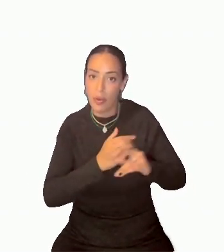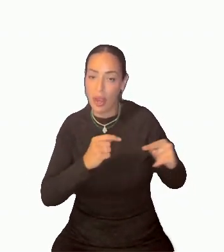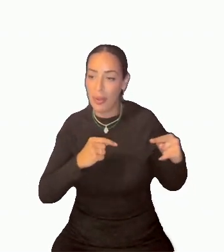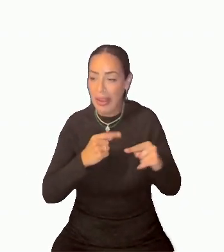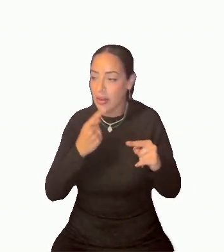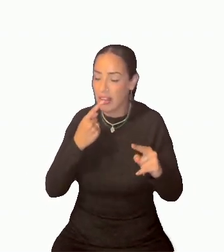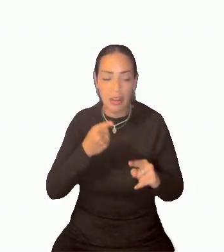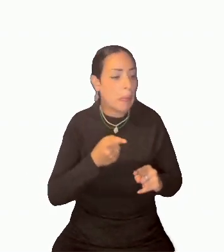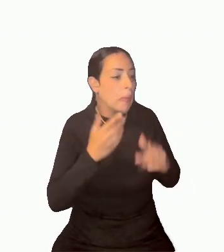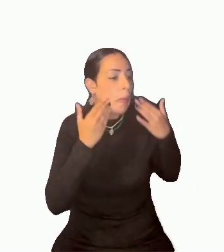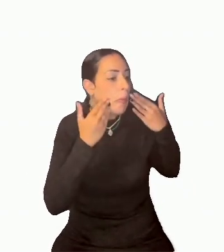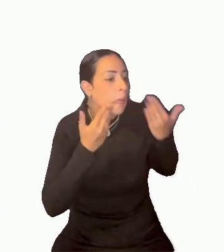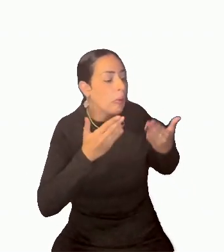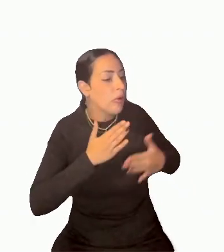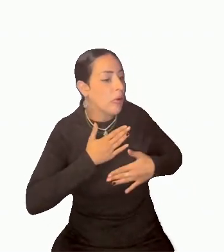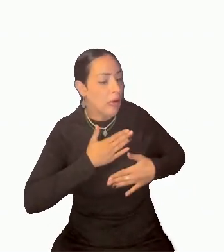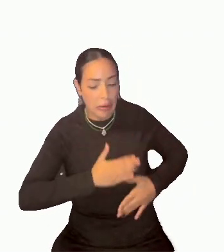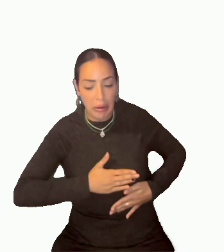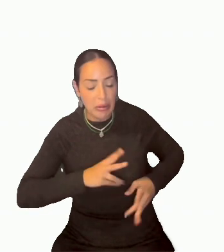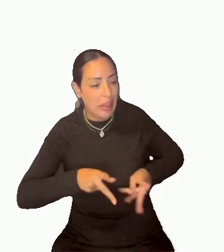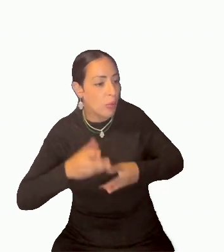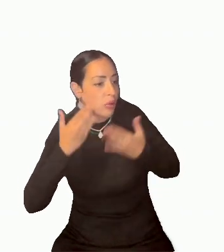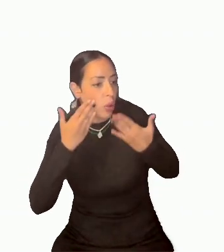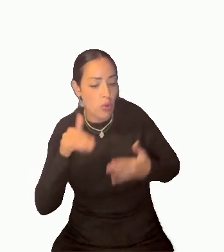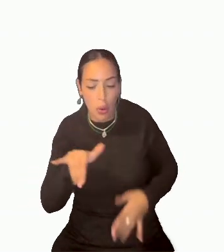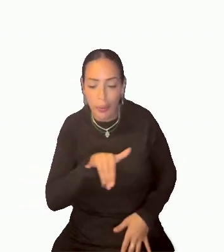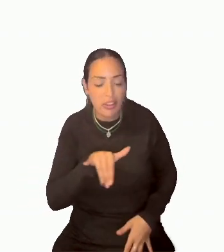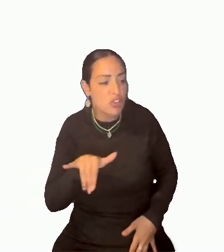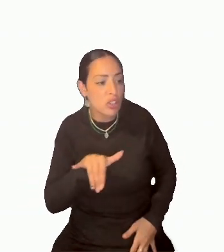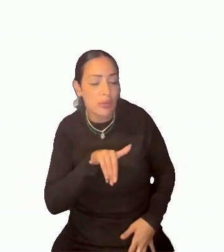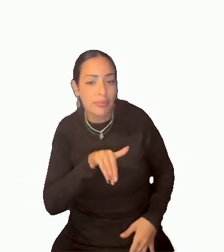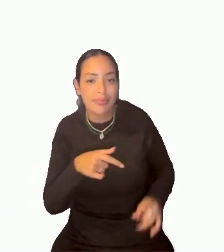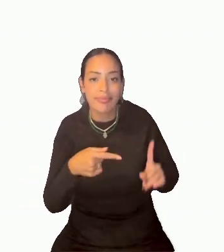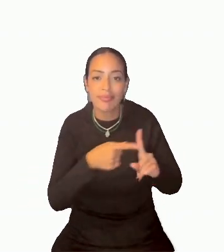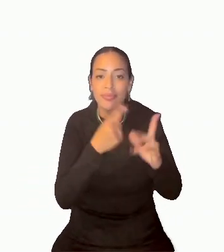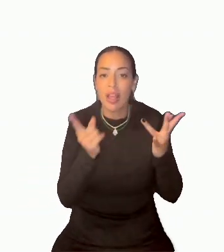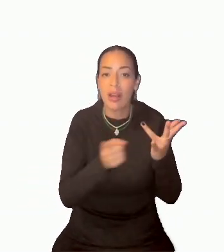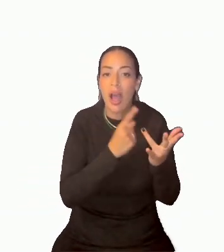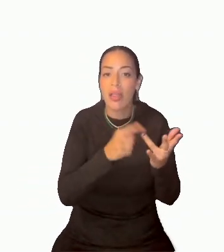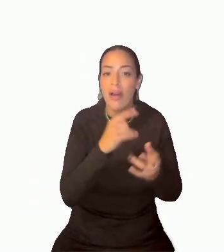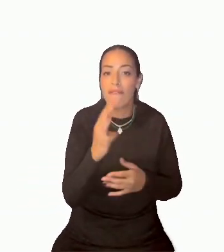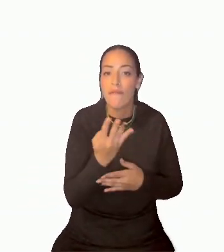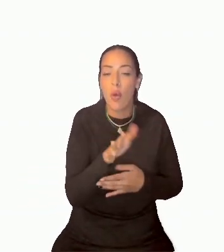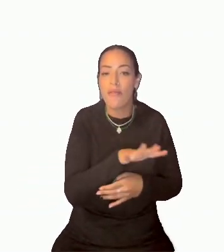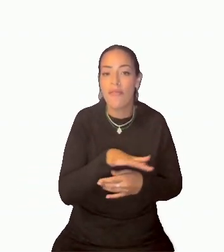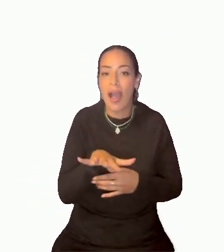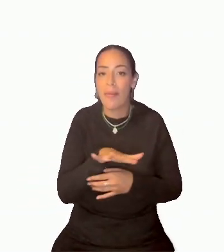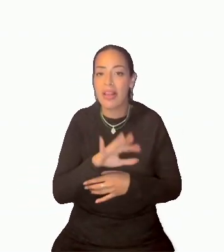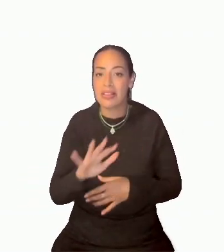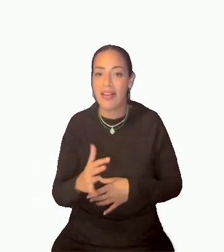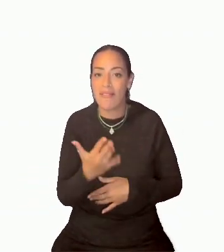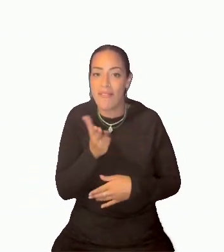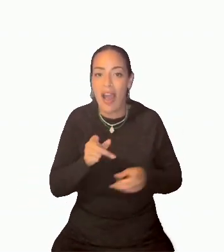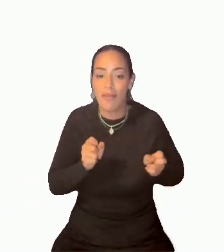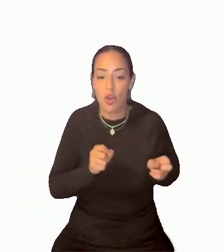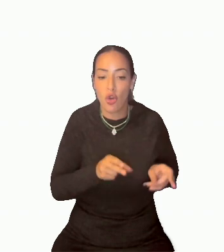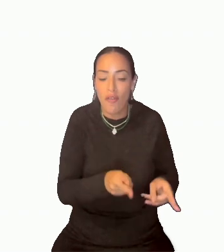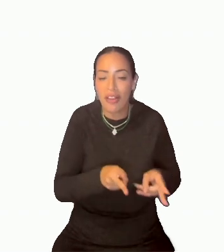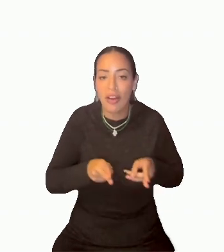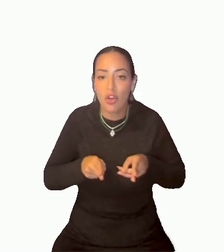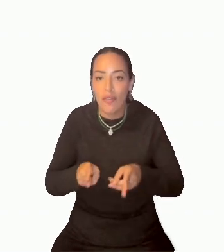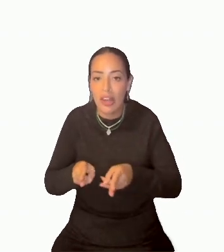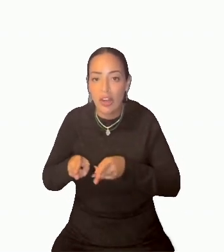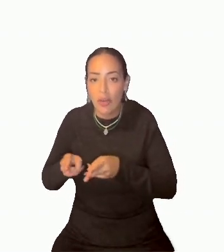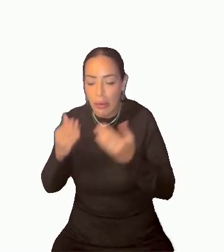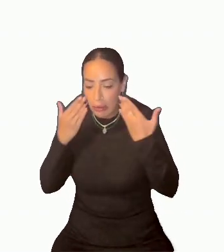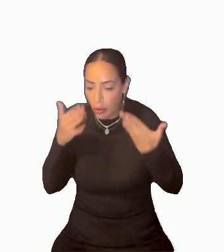did not know which coffin was which. Instead, he and the other 4 families stood in a room with 5 coffins, not knowing which was